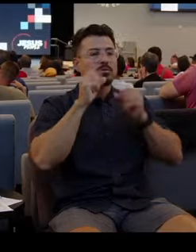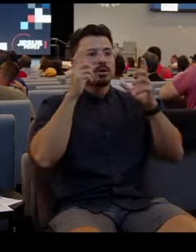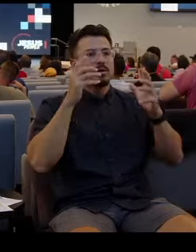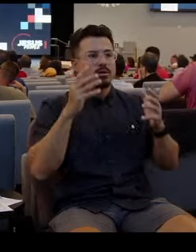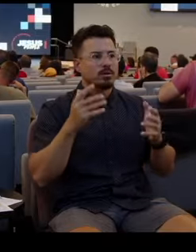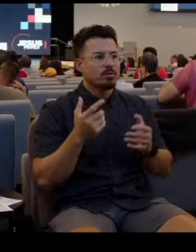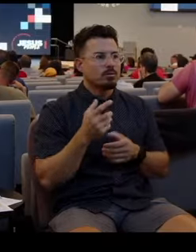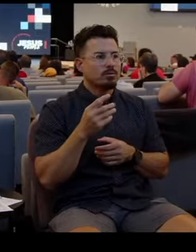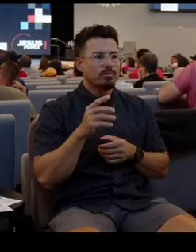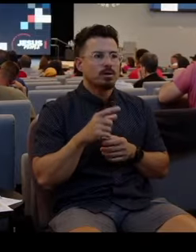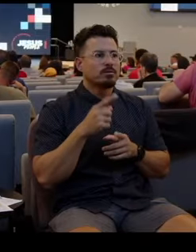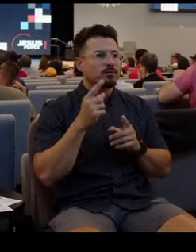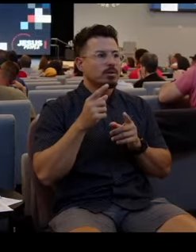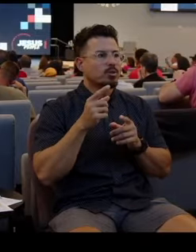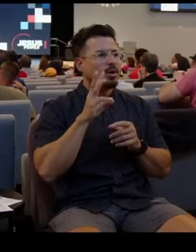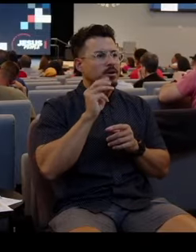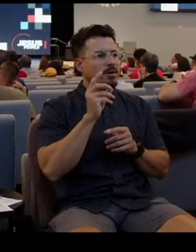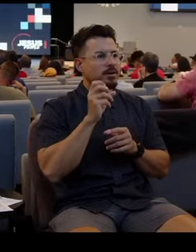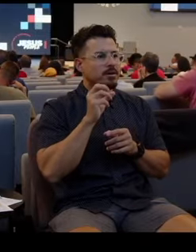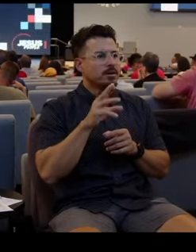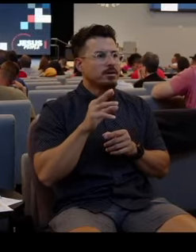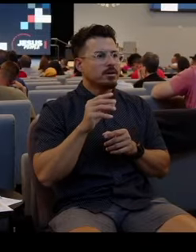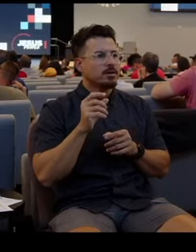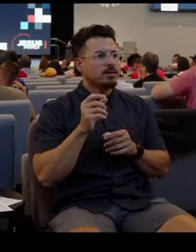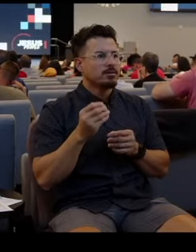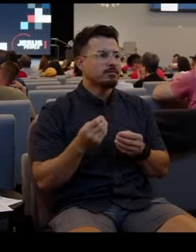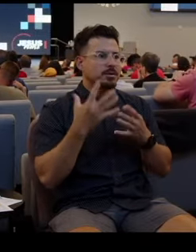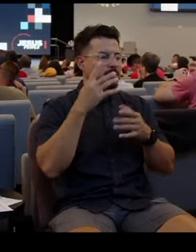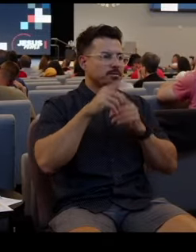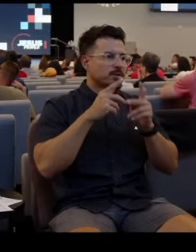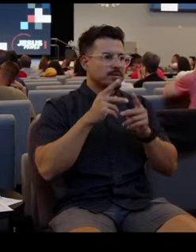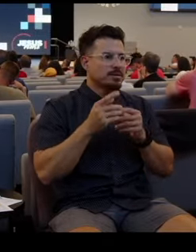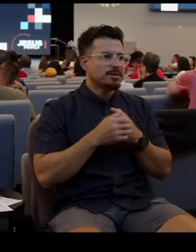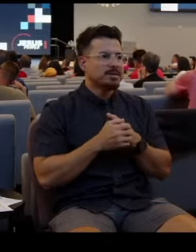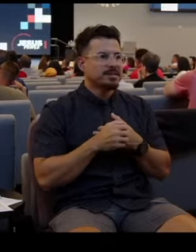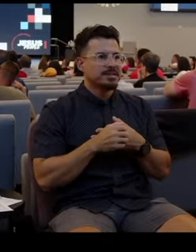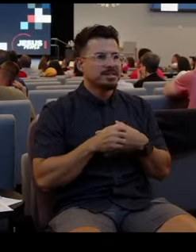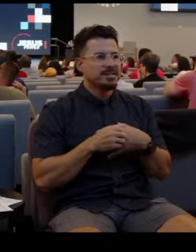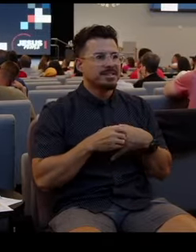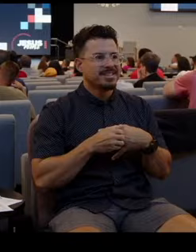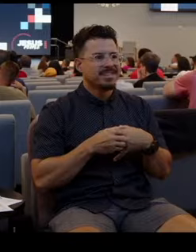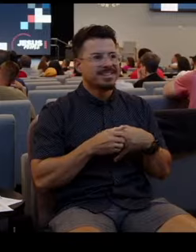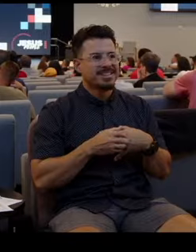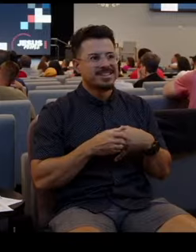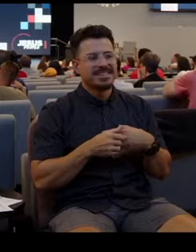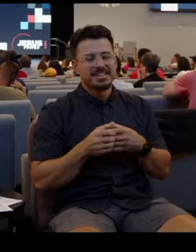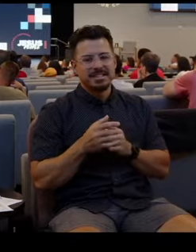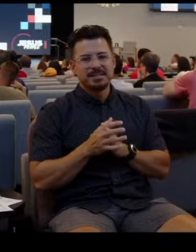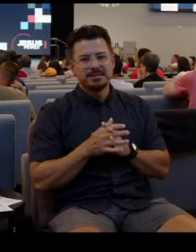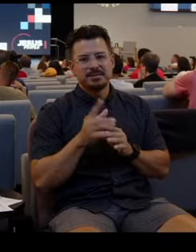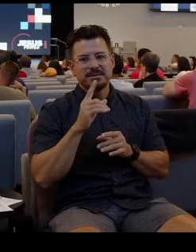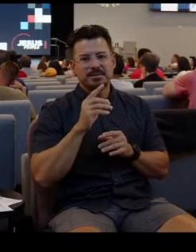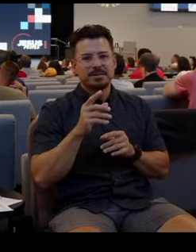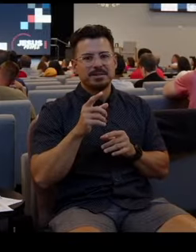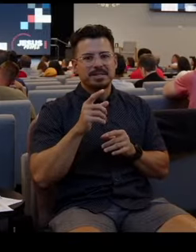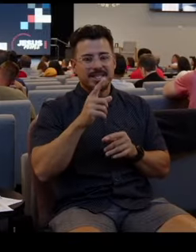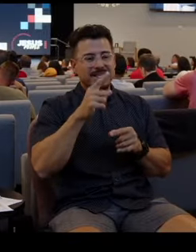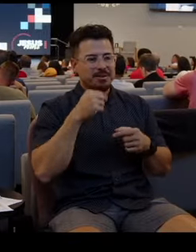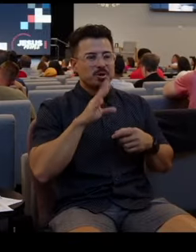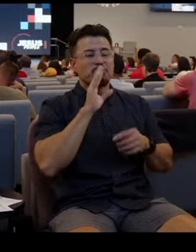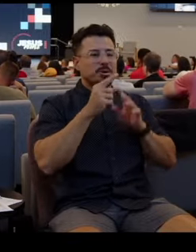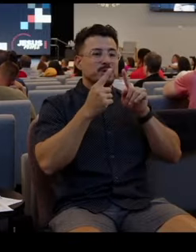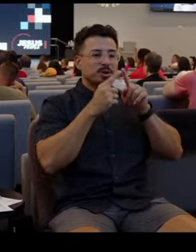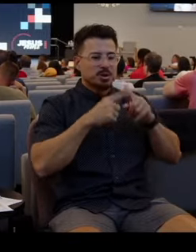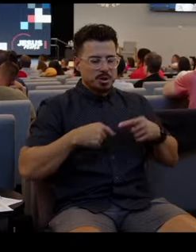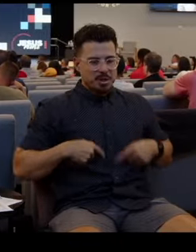This church is a shining star. We're not trying to go back to the Jesus people era and change our clothes and wear tie-dye and stuff like that. Although those teachers look kind of